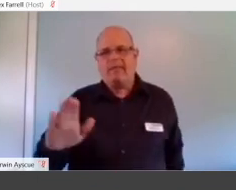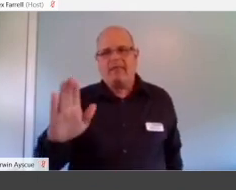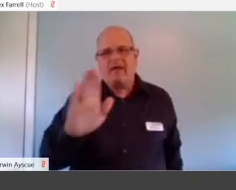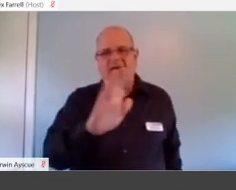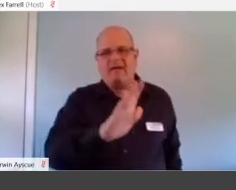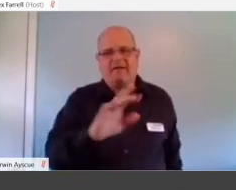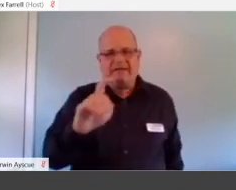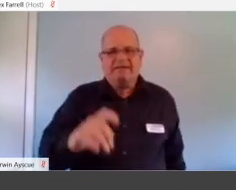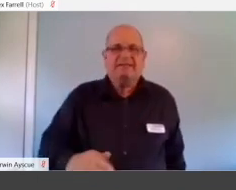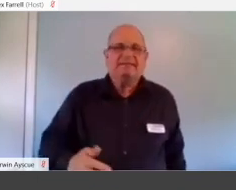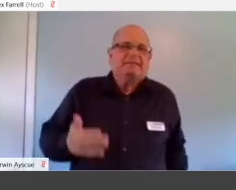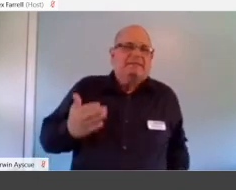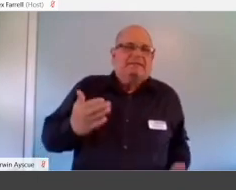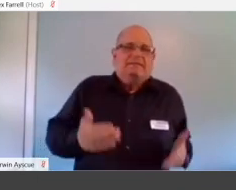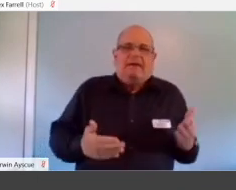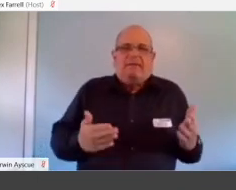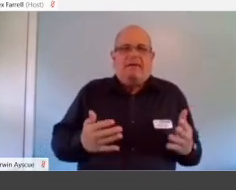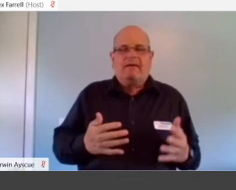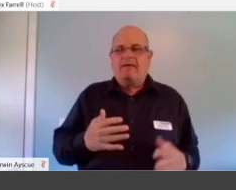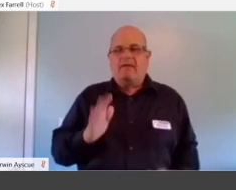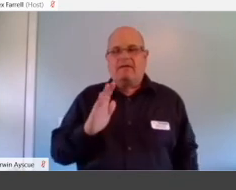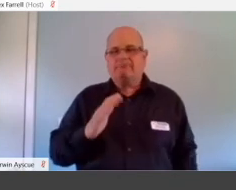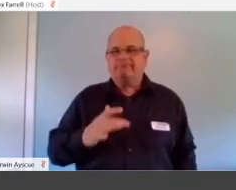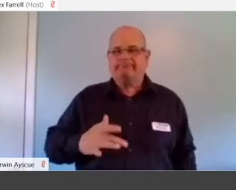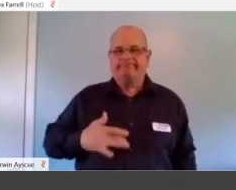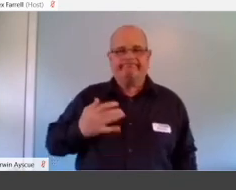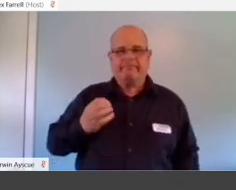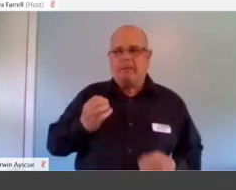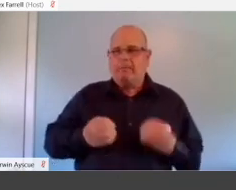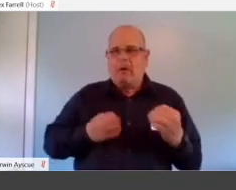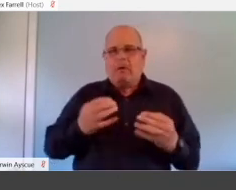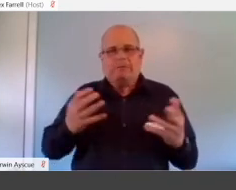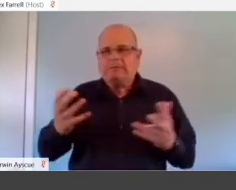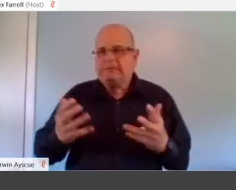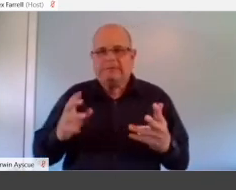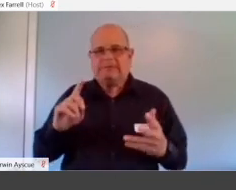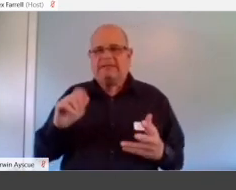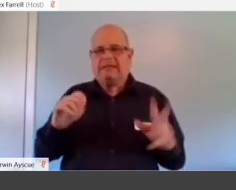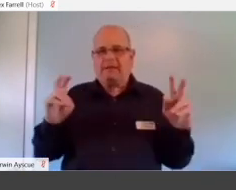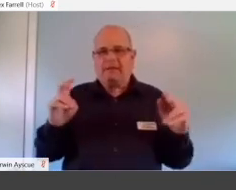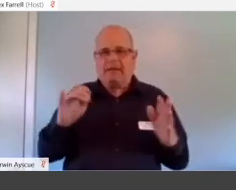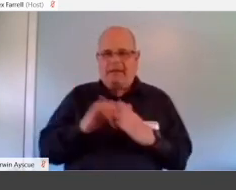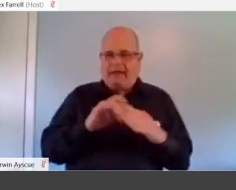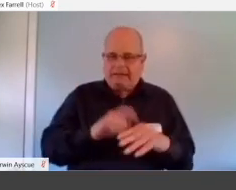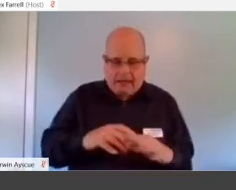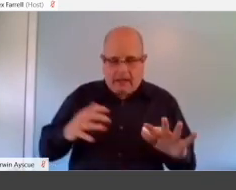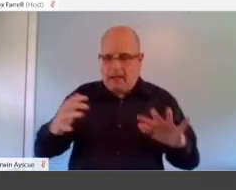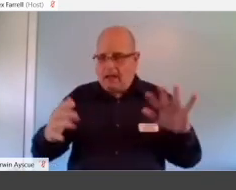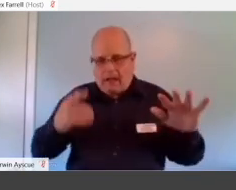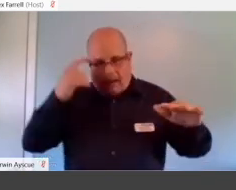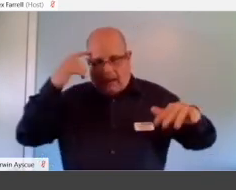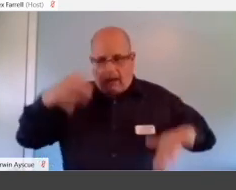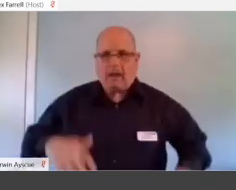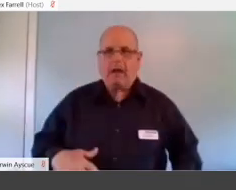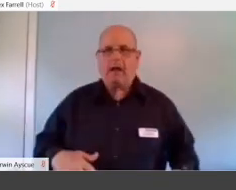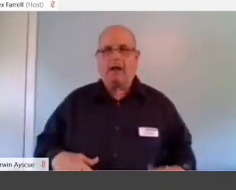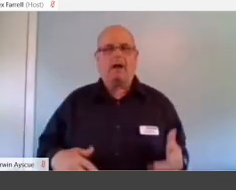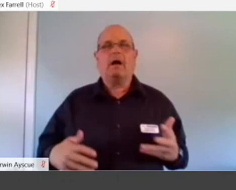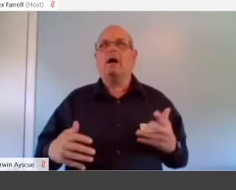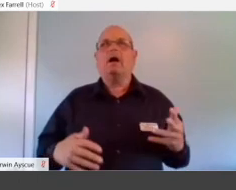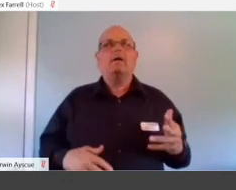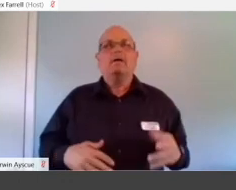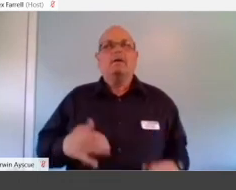They might be emotionally disabled at that moment in a way where they, they're trying to read their phone